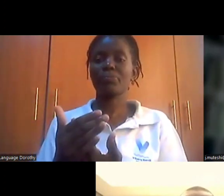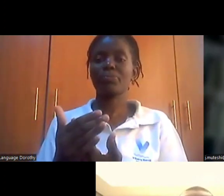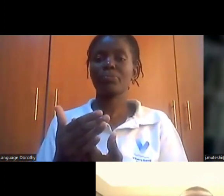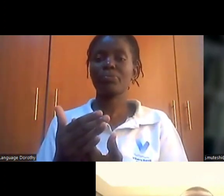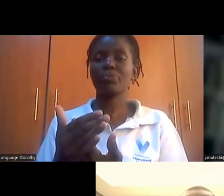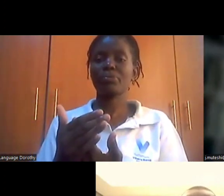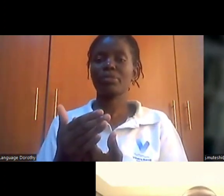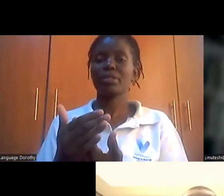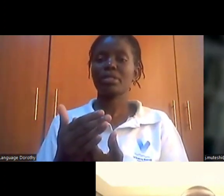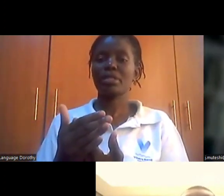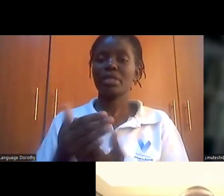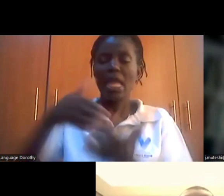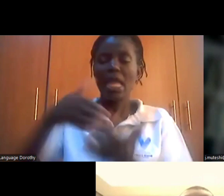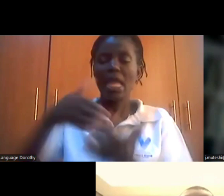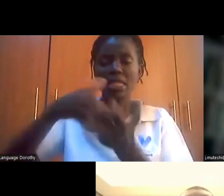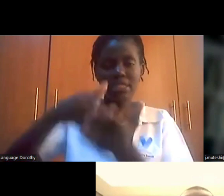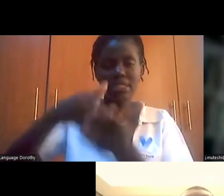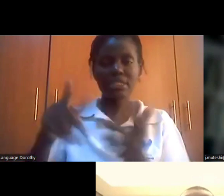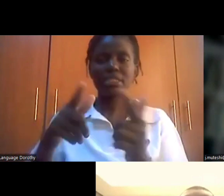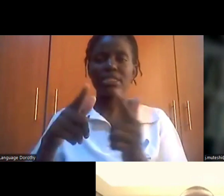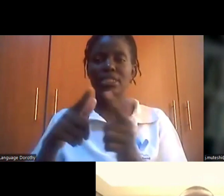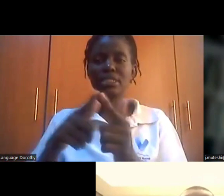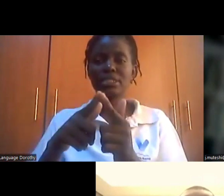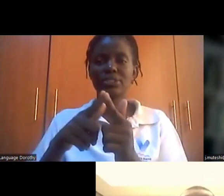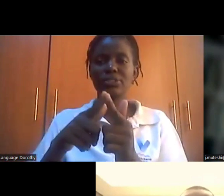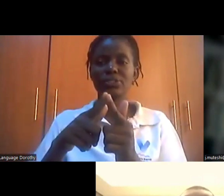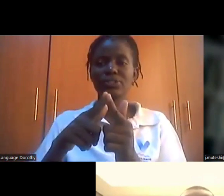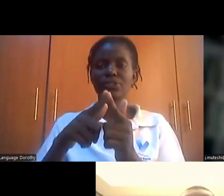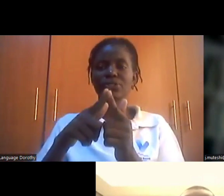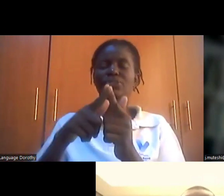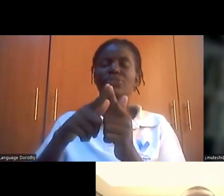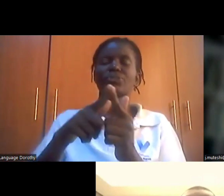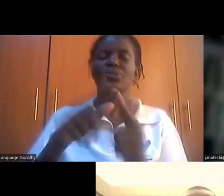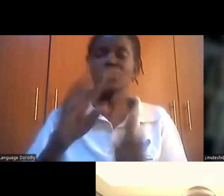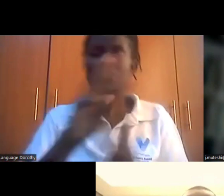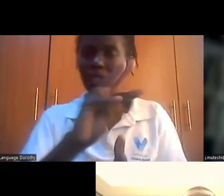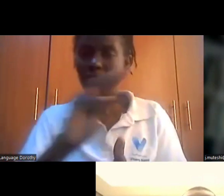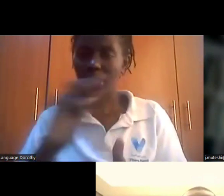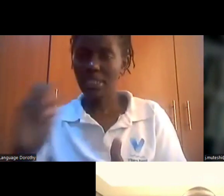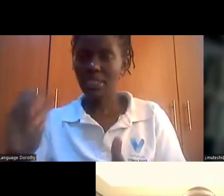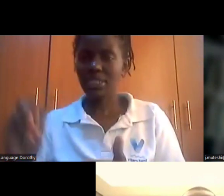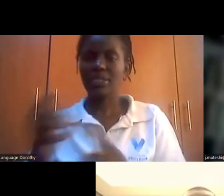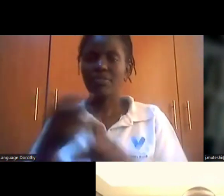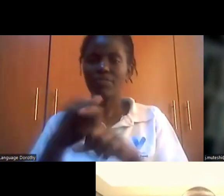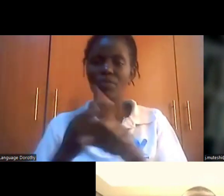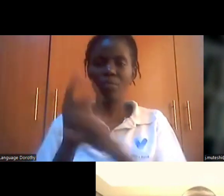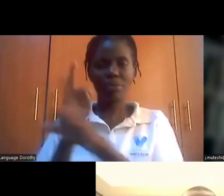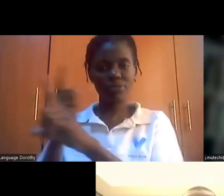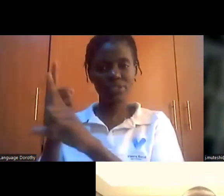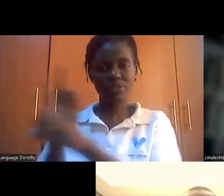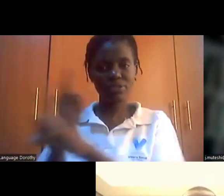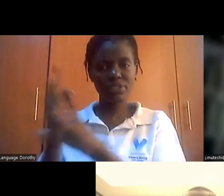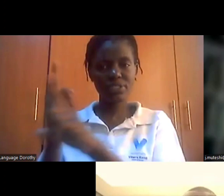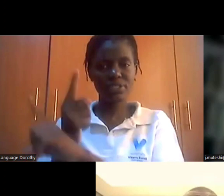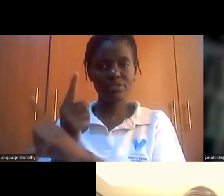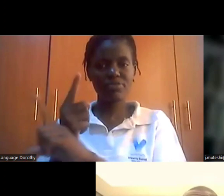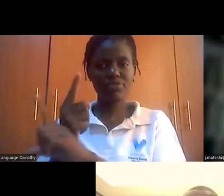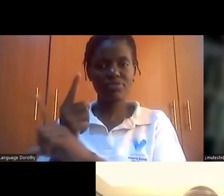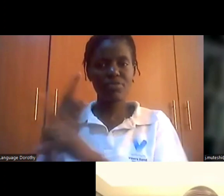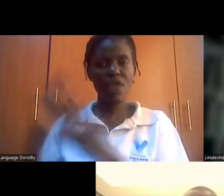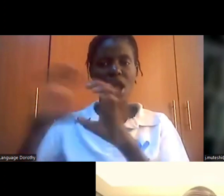what we send to the lecturers and the different organizations for them to fill.